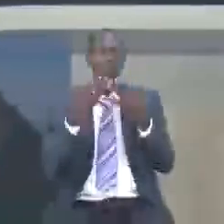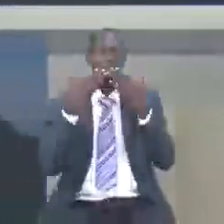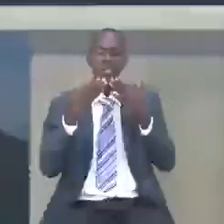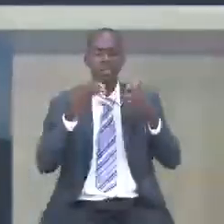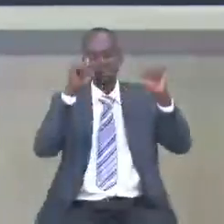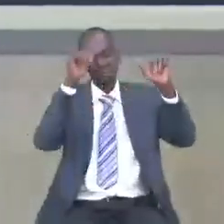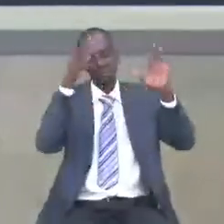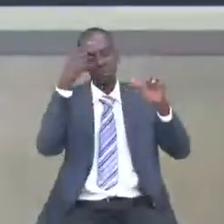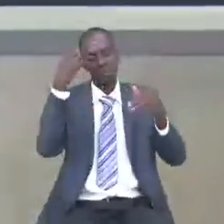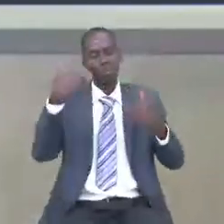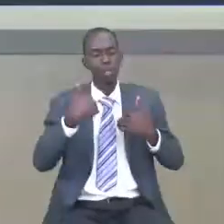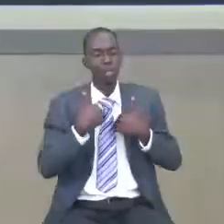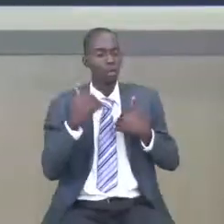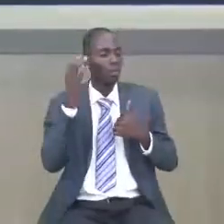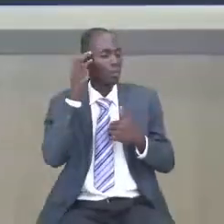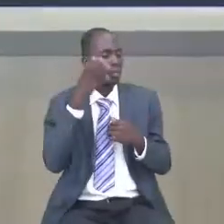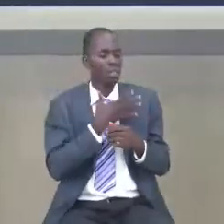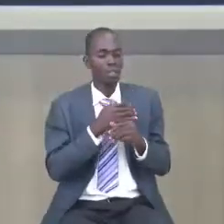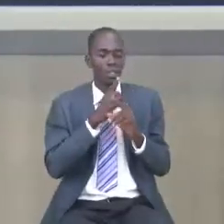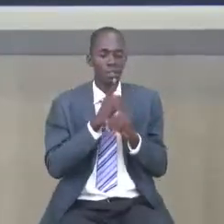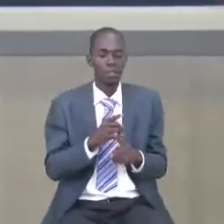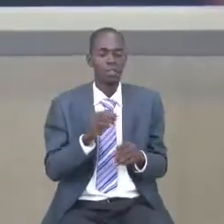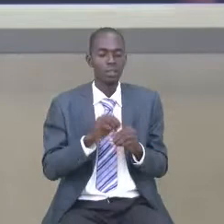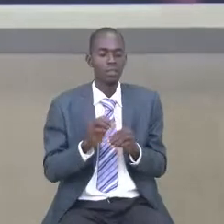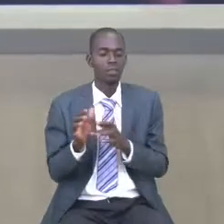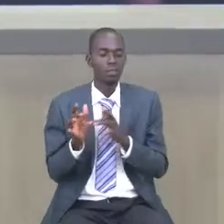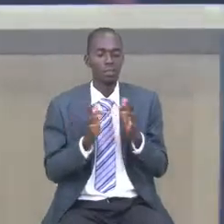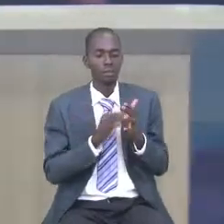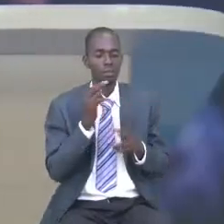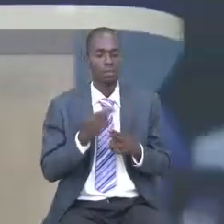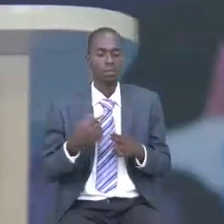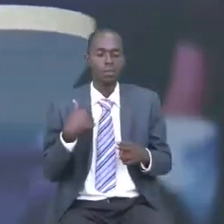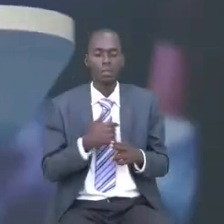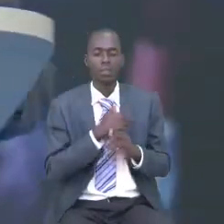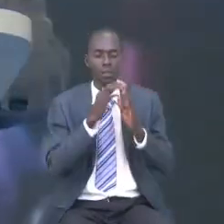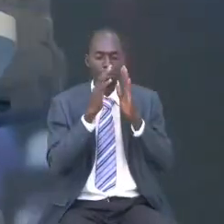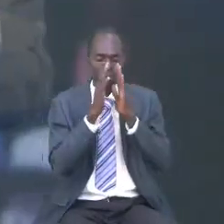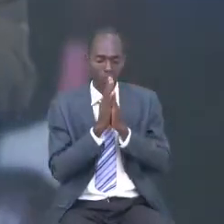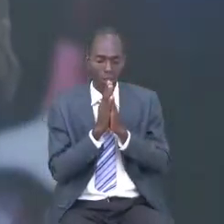answered. In Jesus' name we pray.